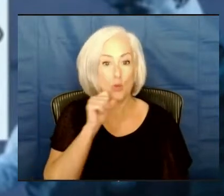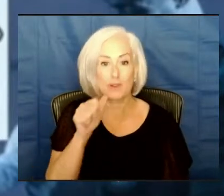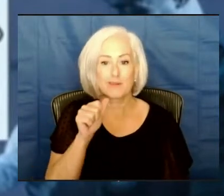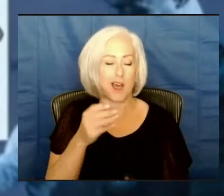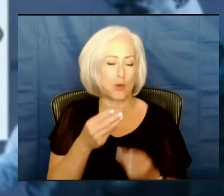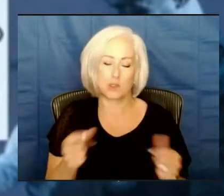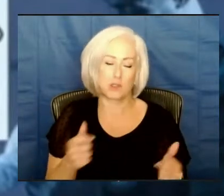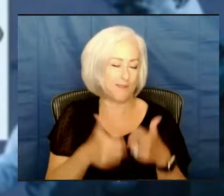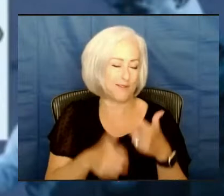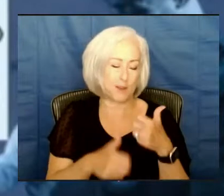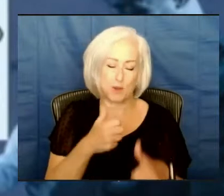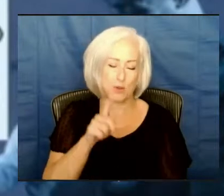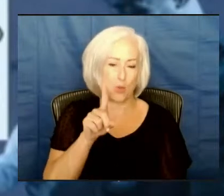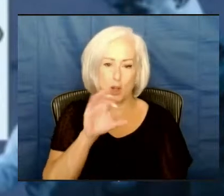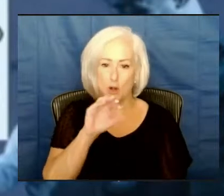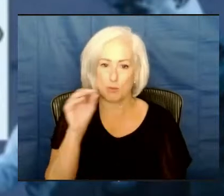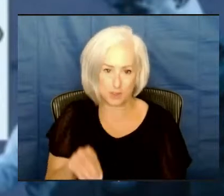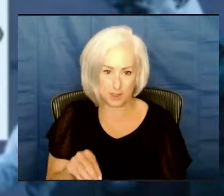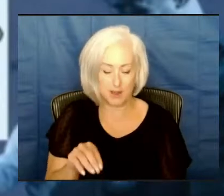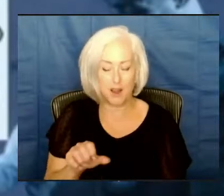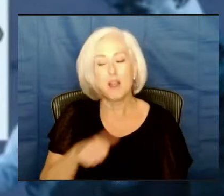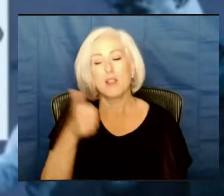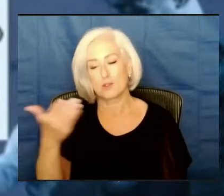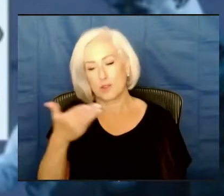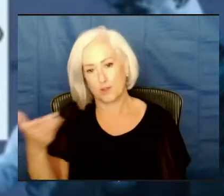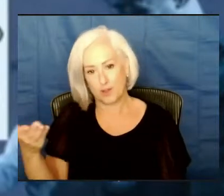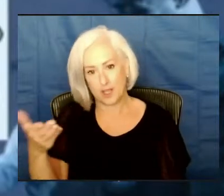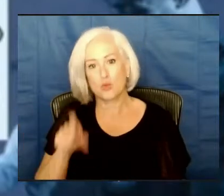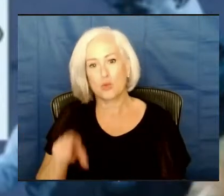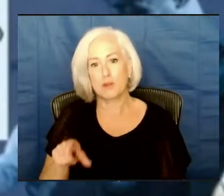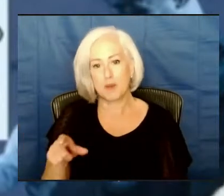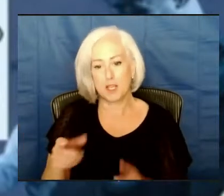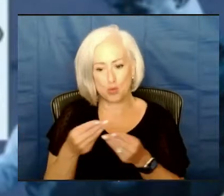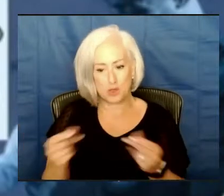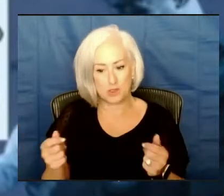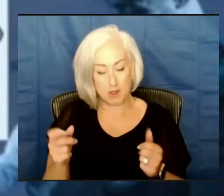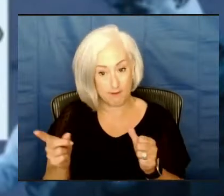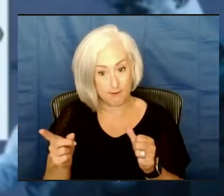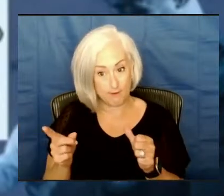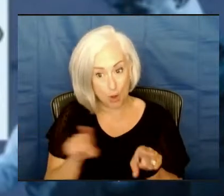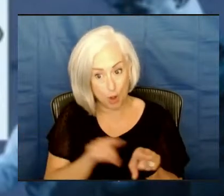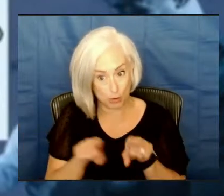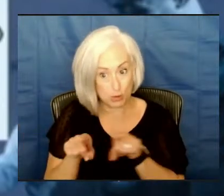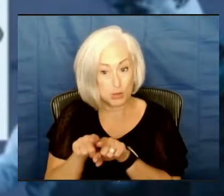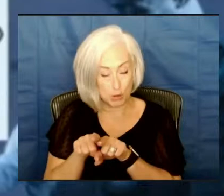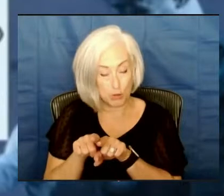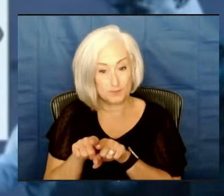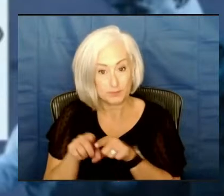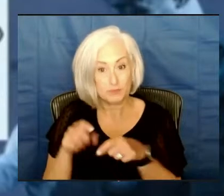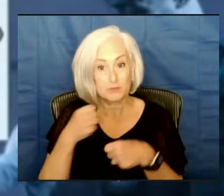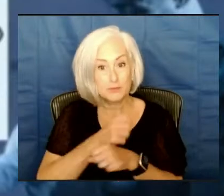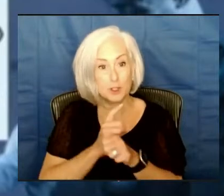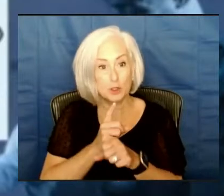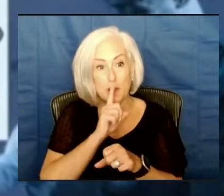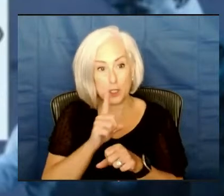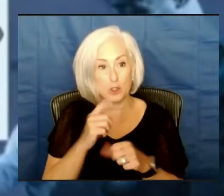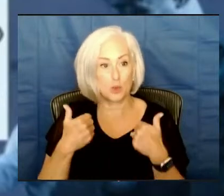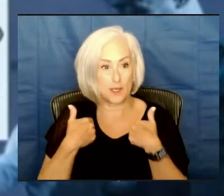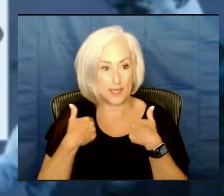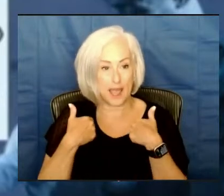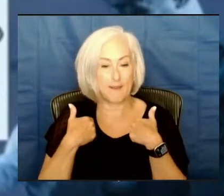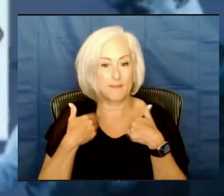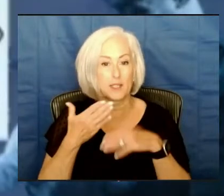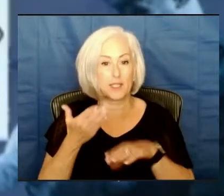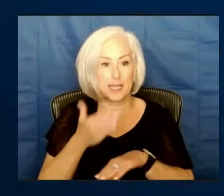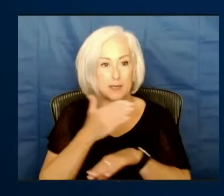to have to be other factors that deal with those issues to make sure that we have improved access across the board for